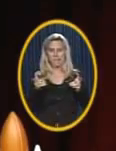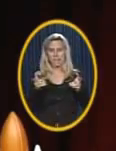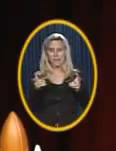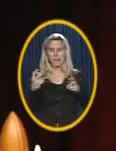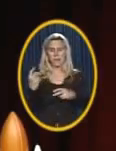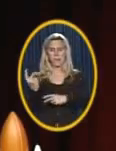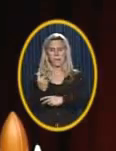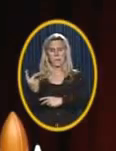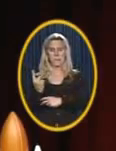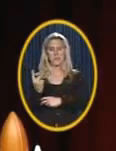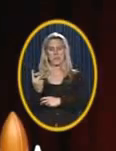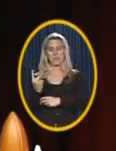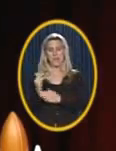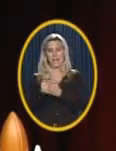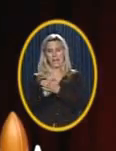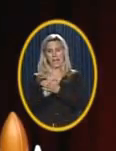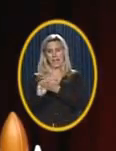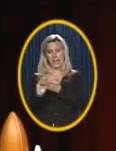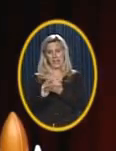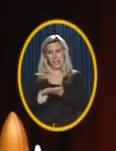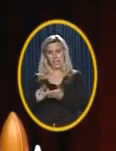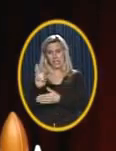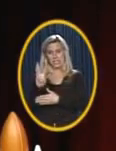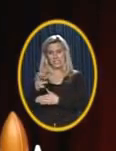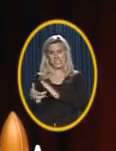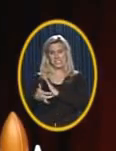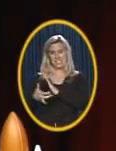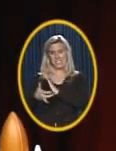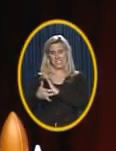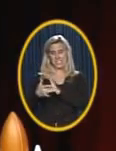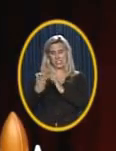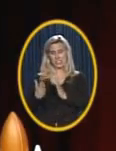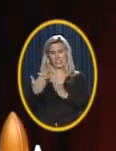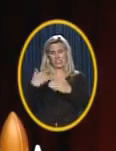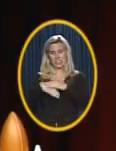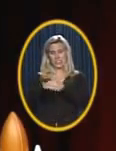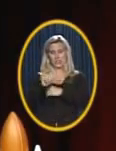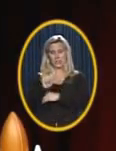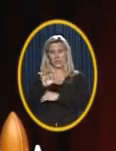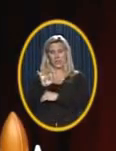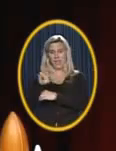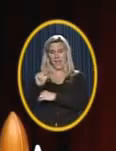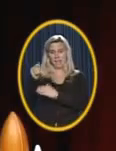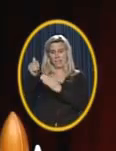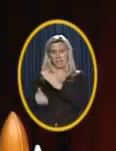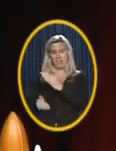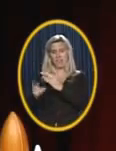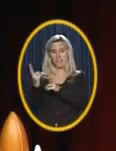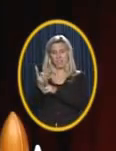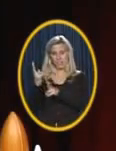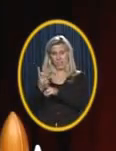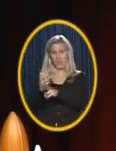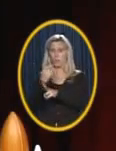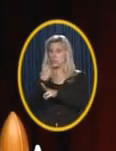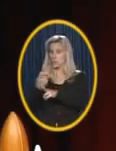And we cleared six technicians into the aft end of the vehicle while we still had a